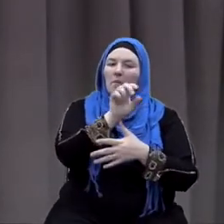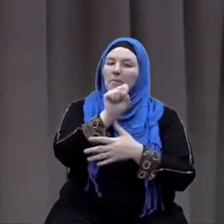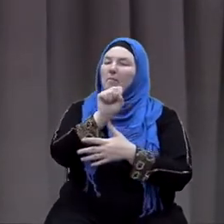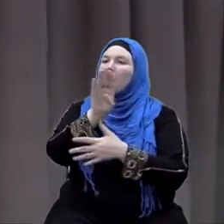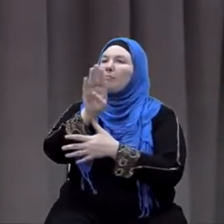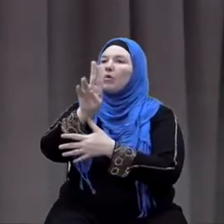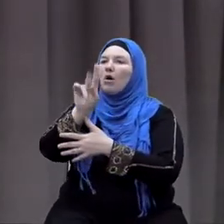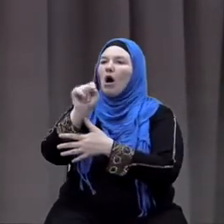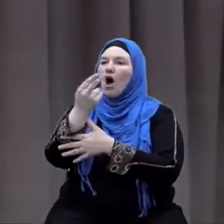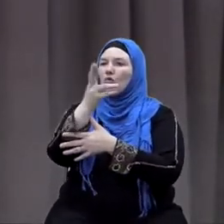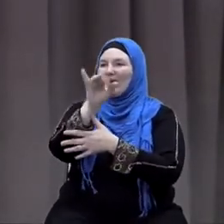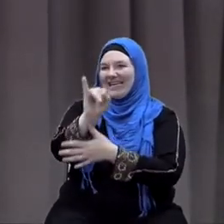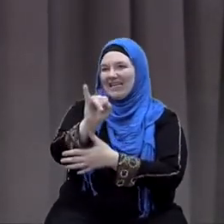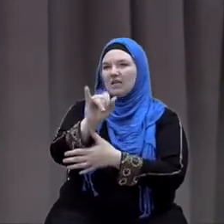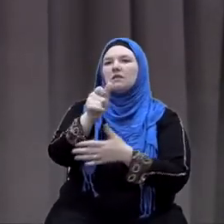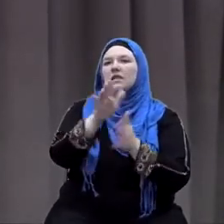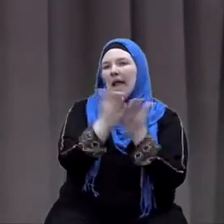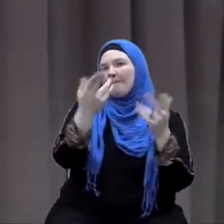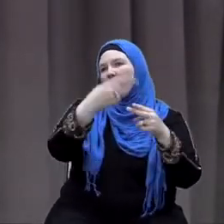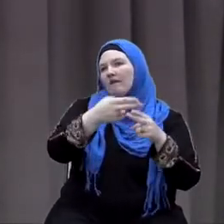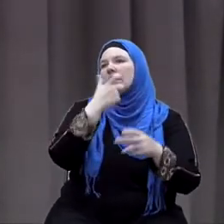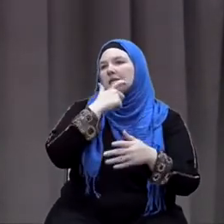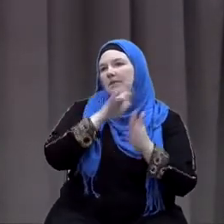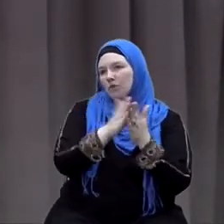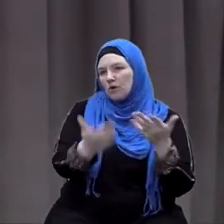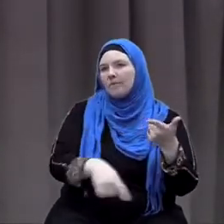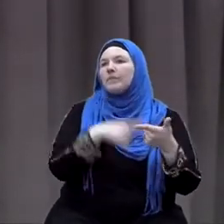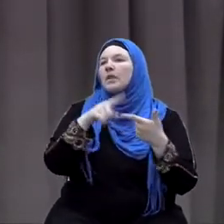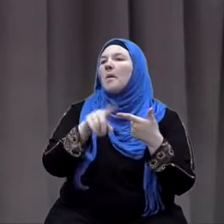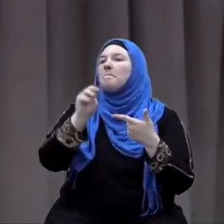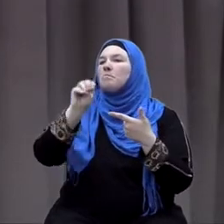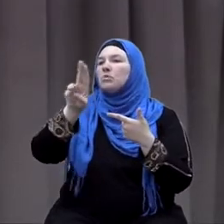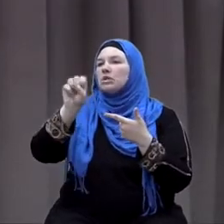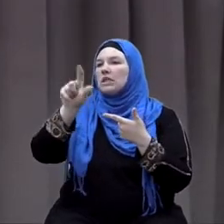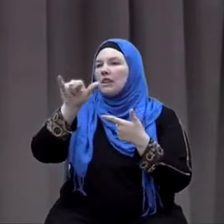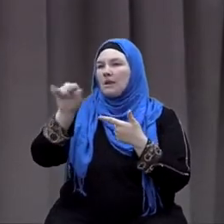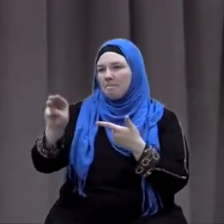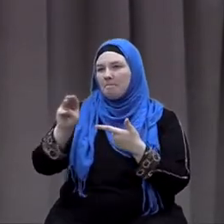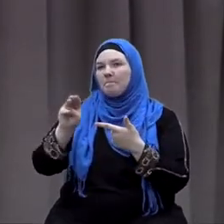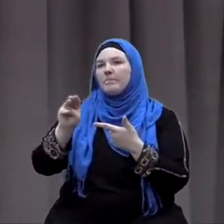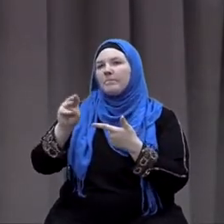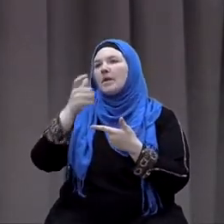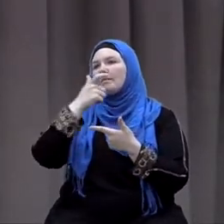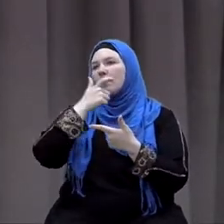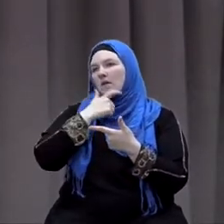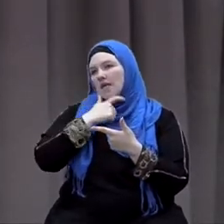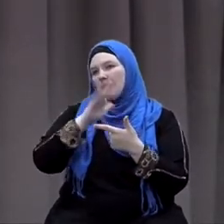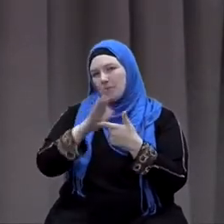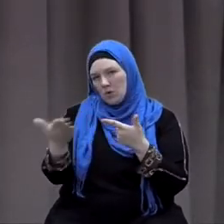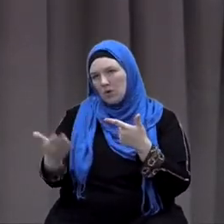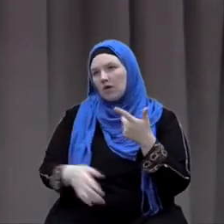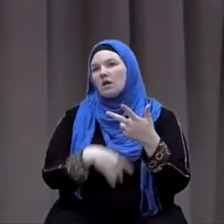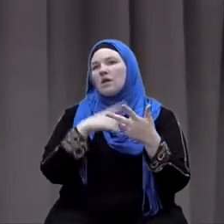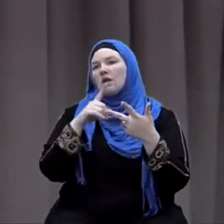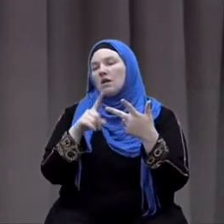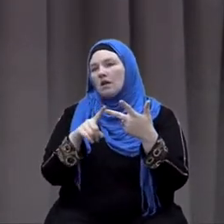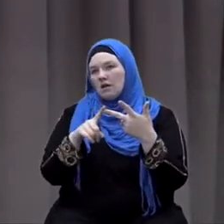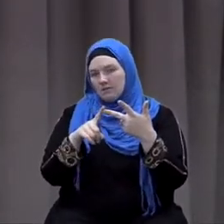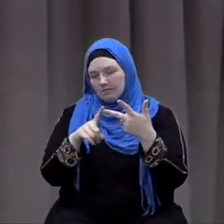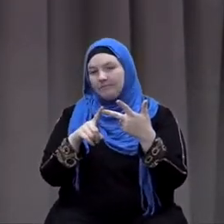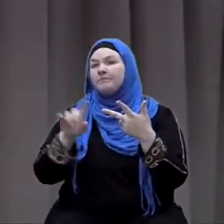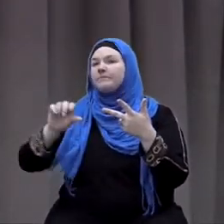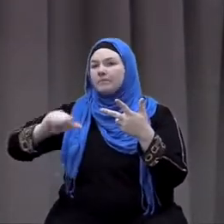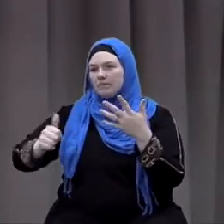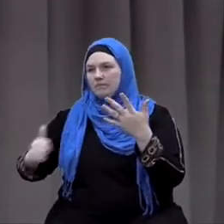better than in stringence. It's much more stringent and much more tight than Imam Ahmad and Nasa'i